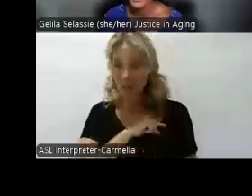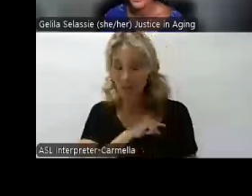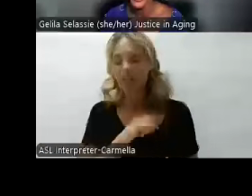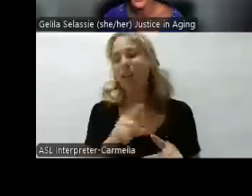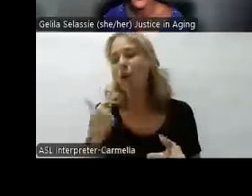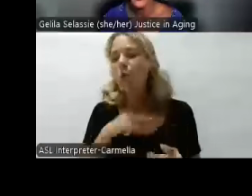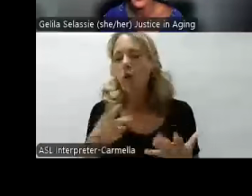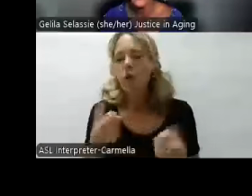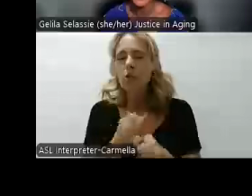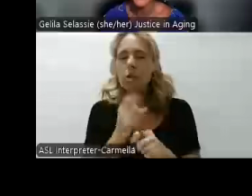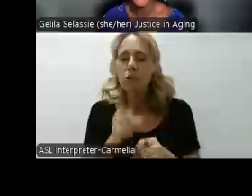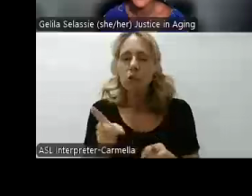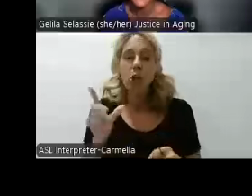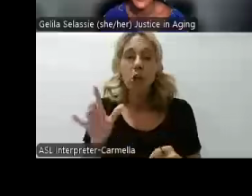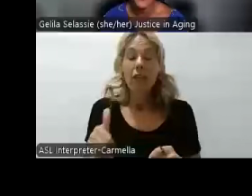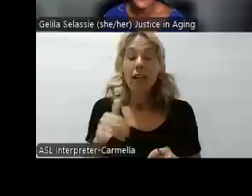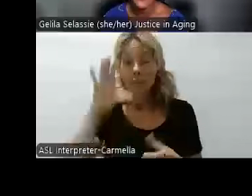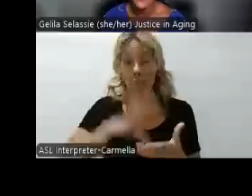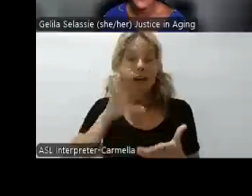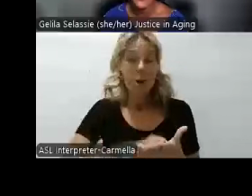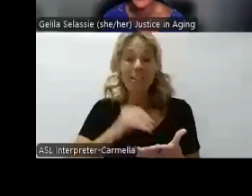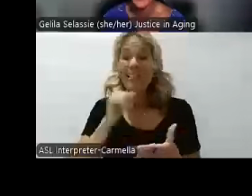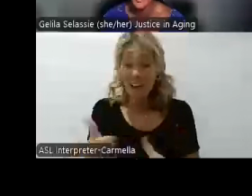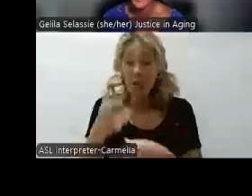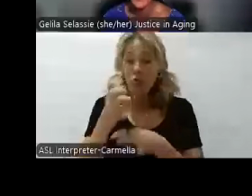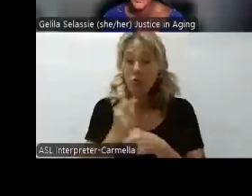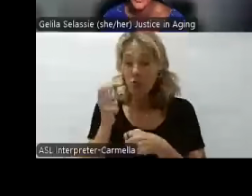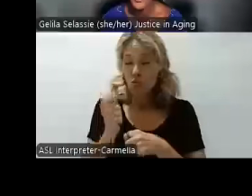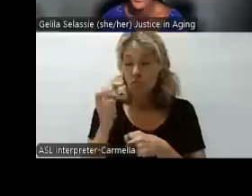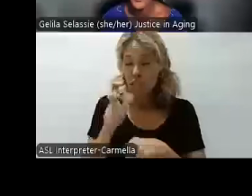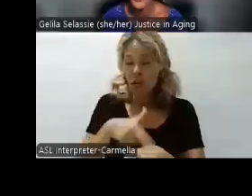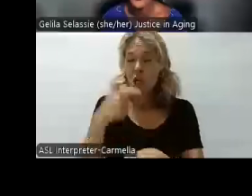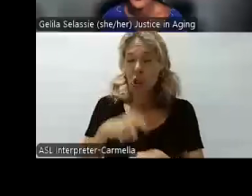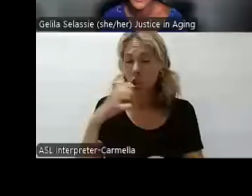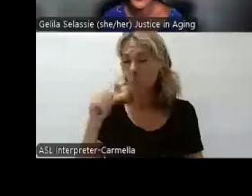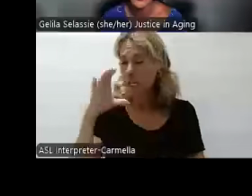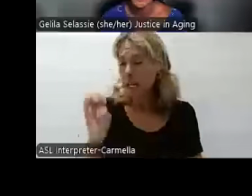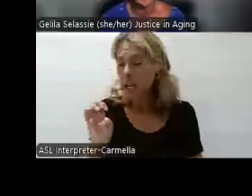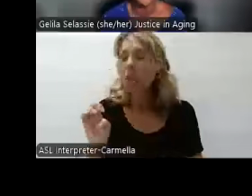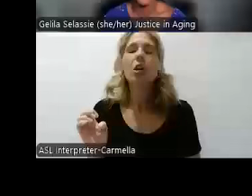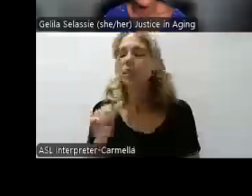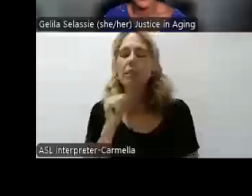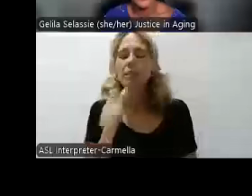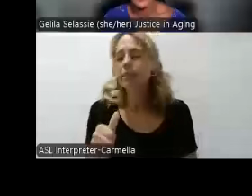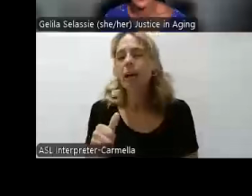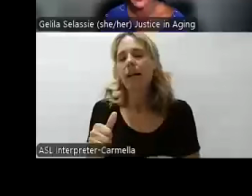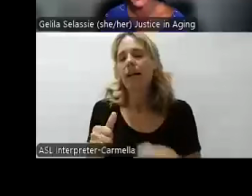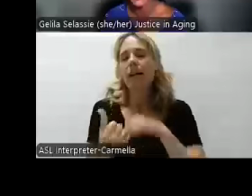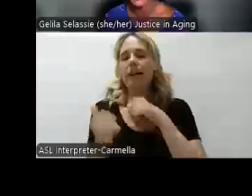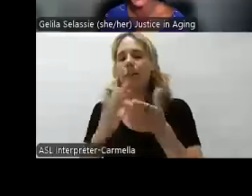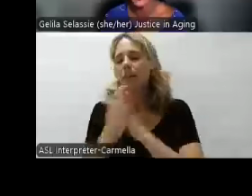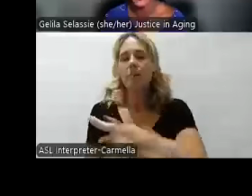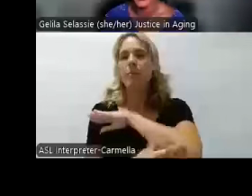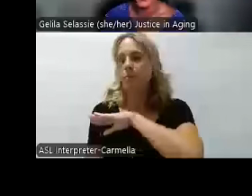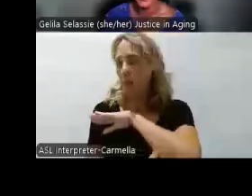want to make sure is that that spouse that's not receiving long-term care is not impoverished, basically, because they have